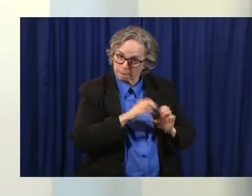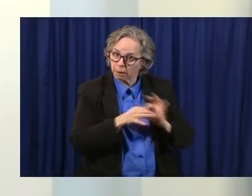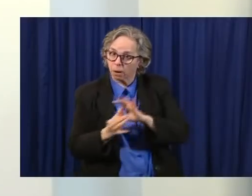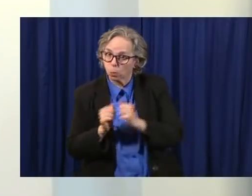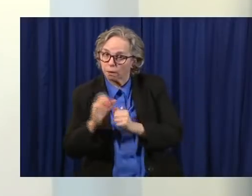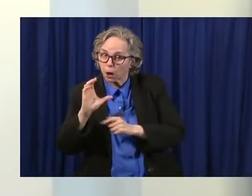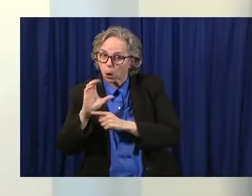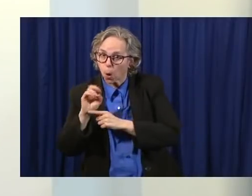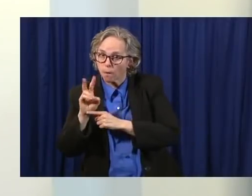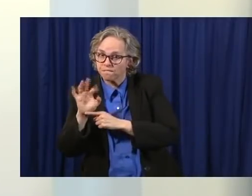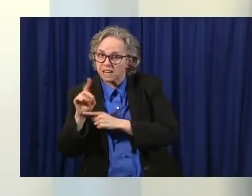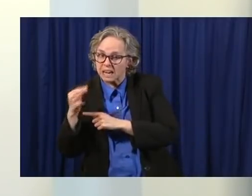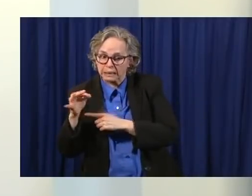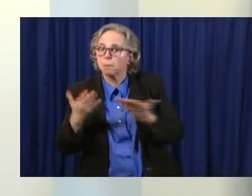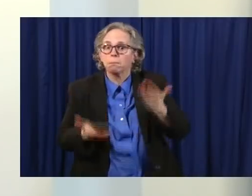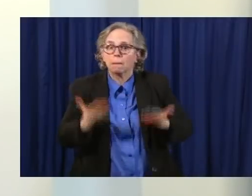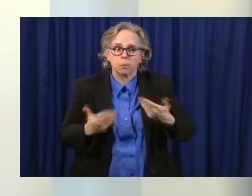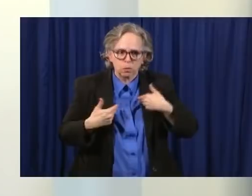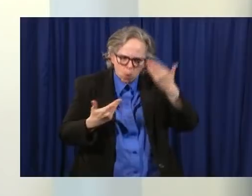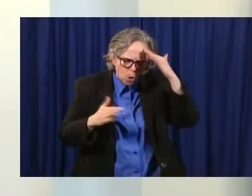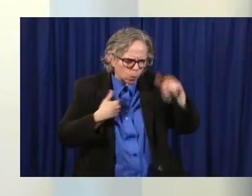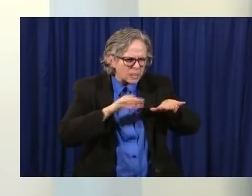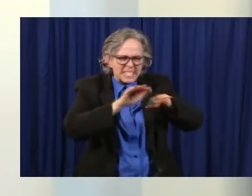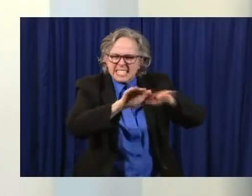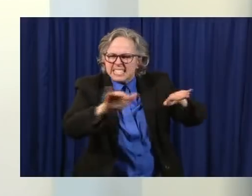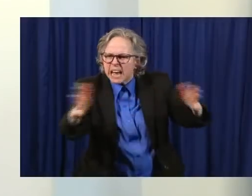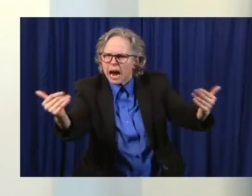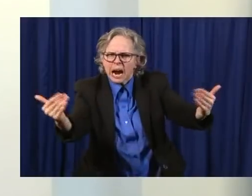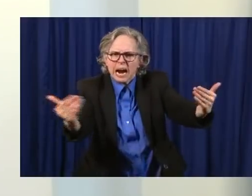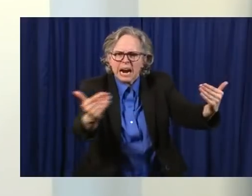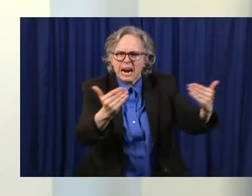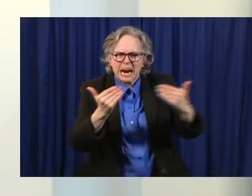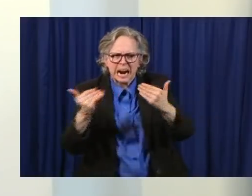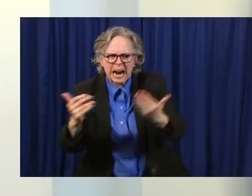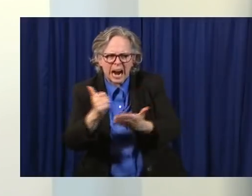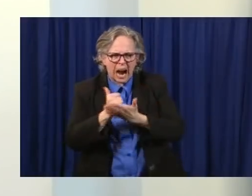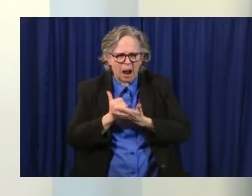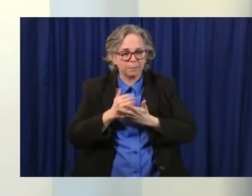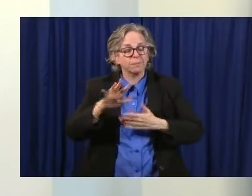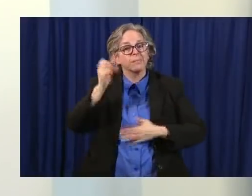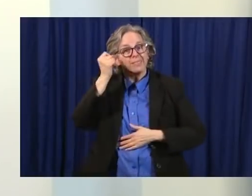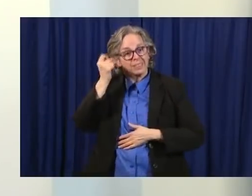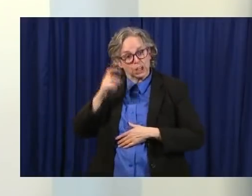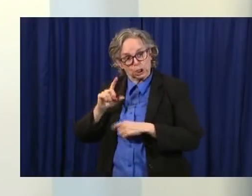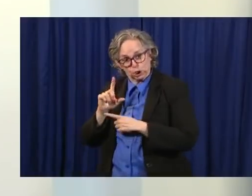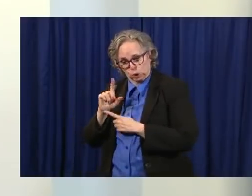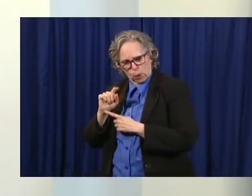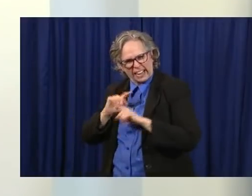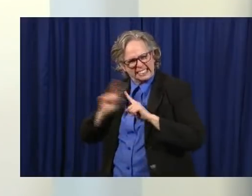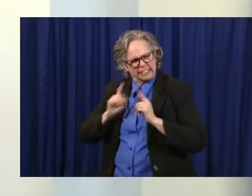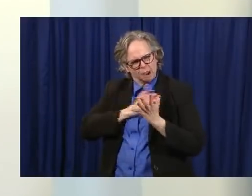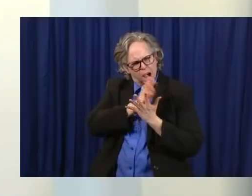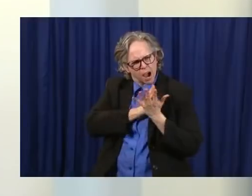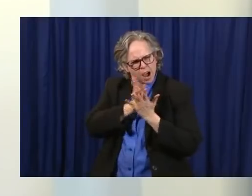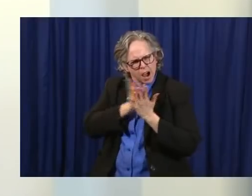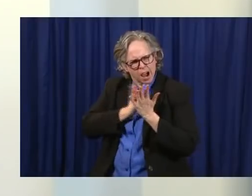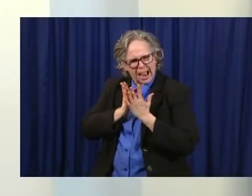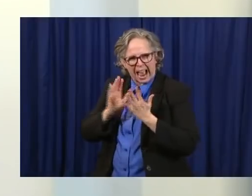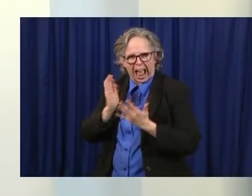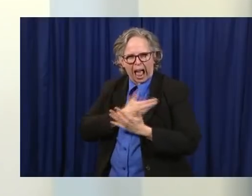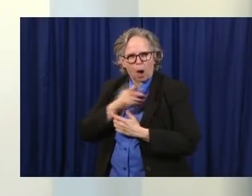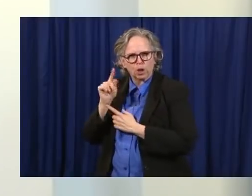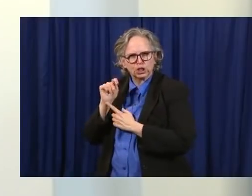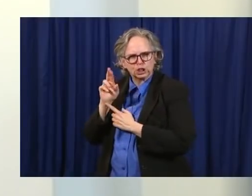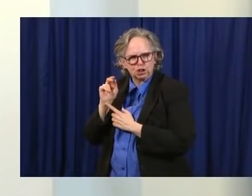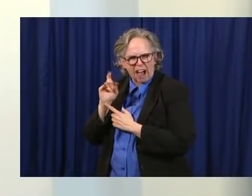about 20 different measures that we've been building the ability to track, and those will all be things we watch,